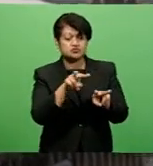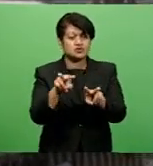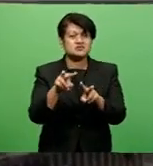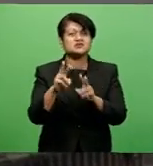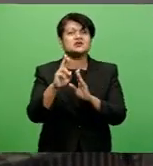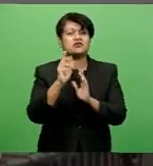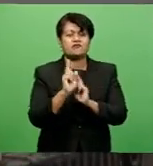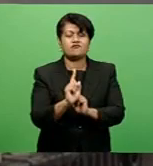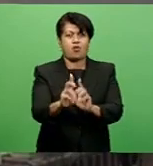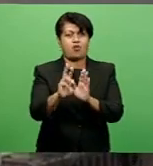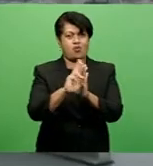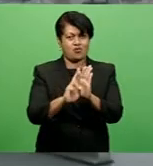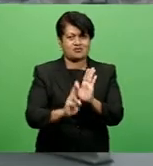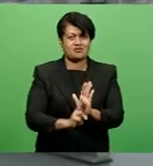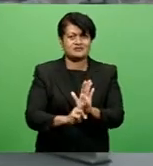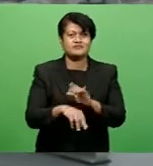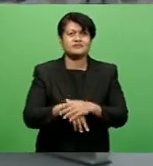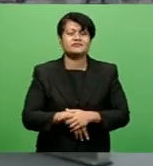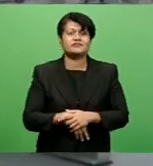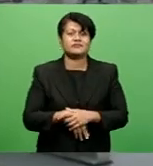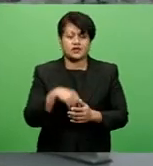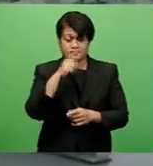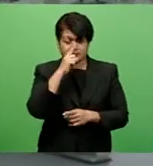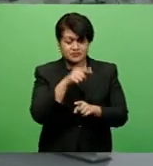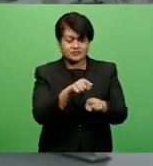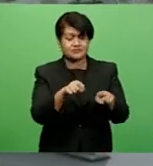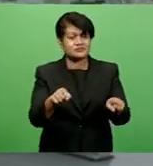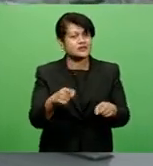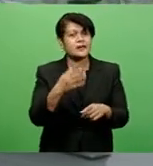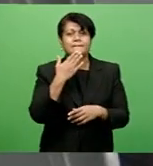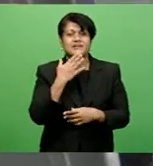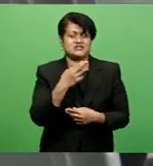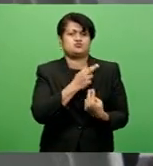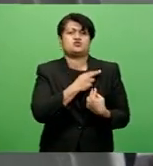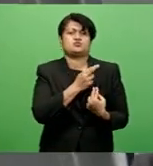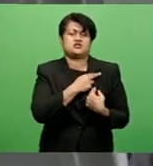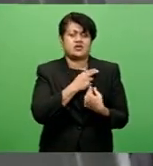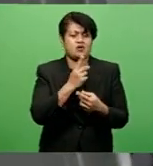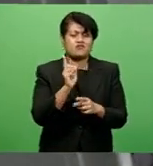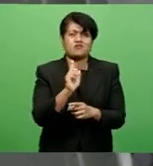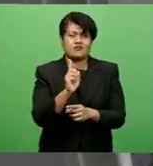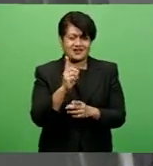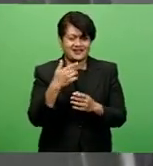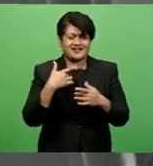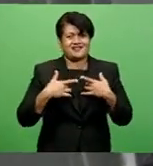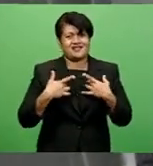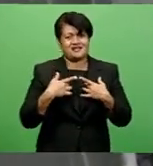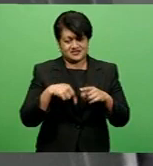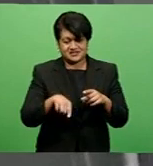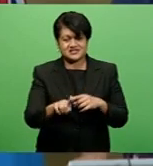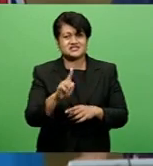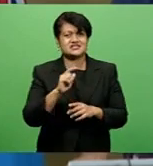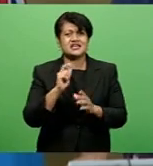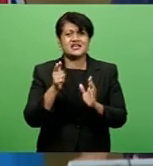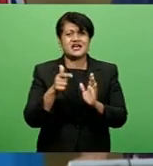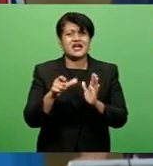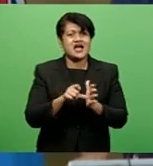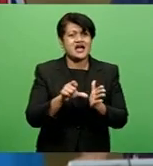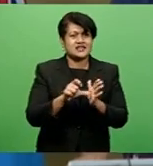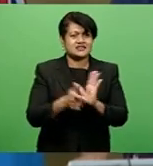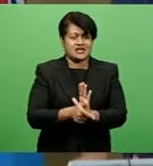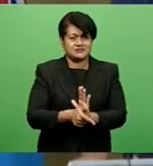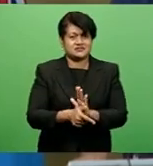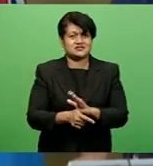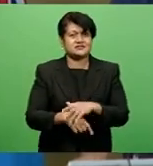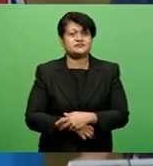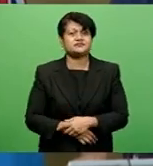NDMO Director Vasili Soko says people need to start taking responsibility of their lives during this difficult period. We are again